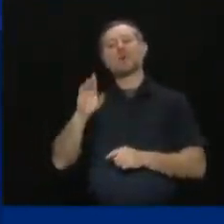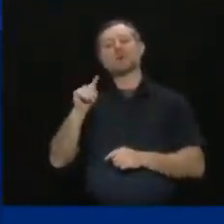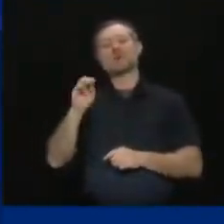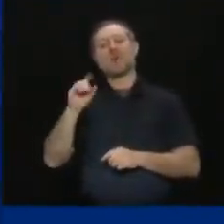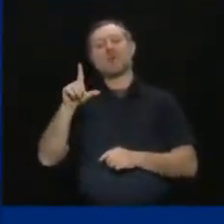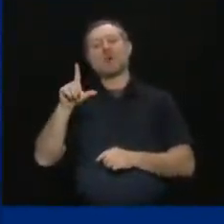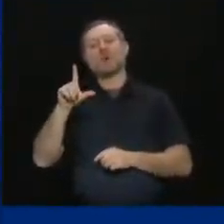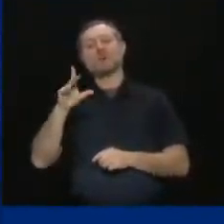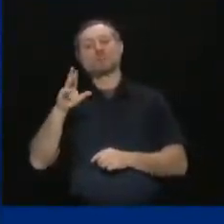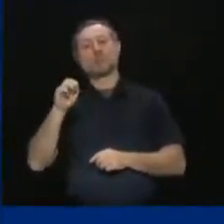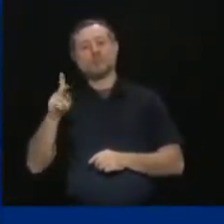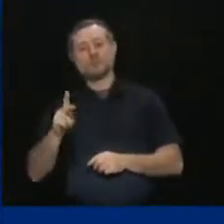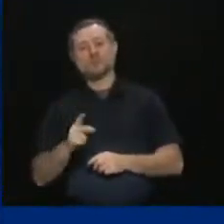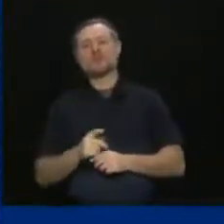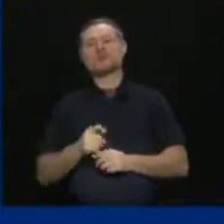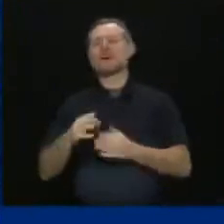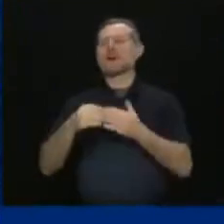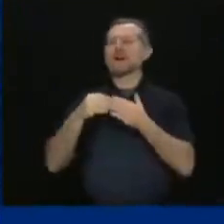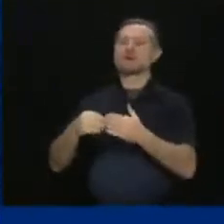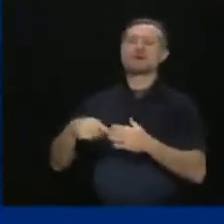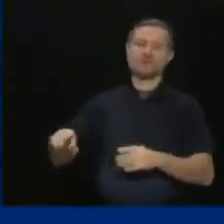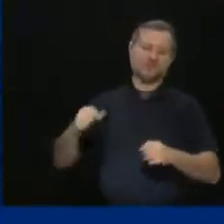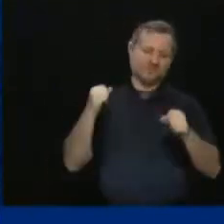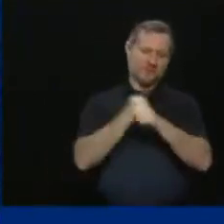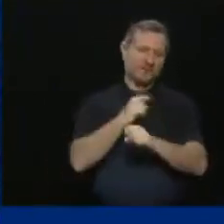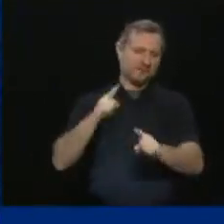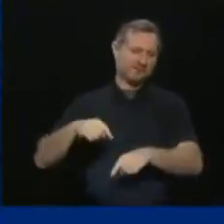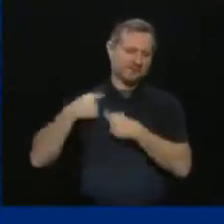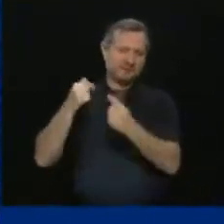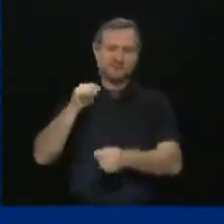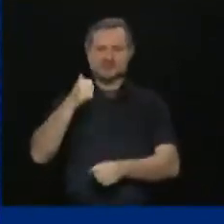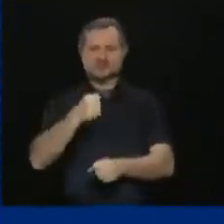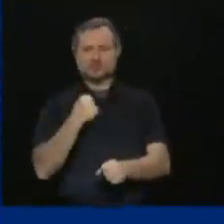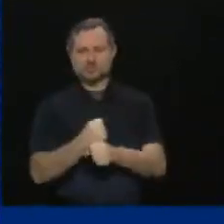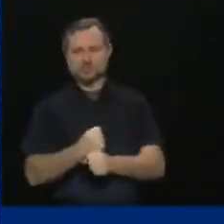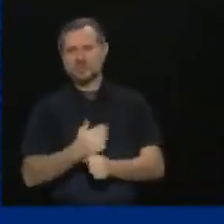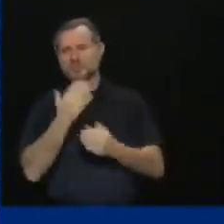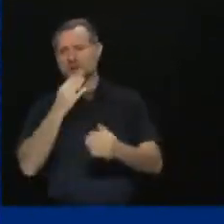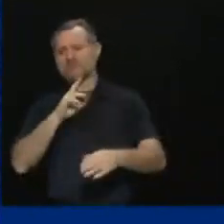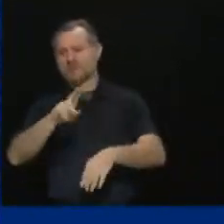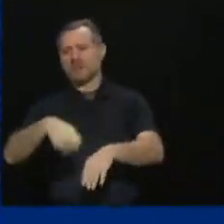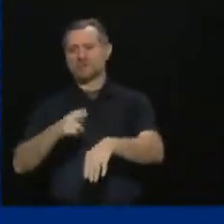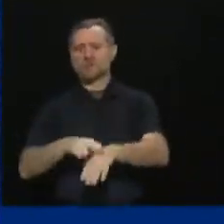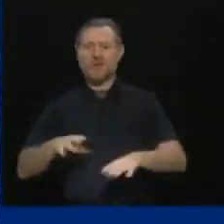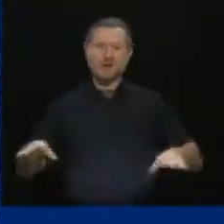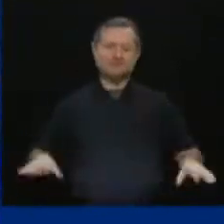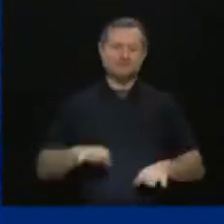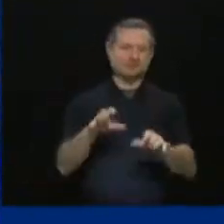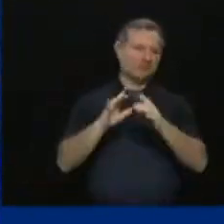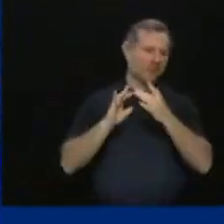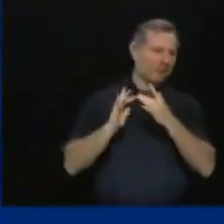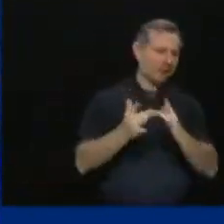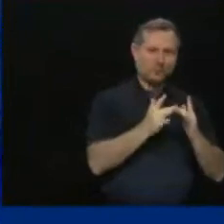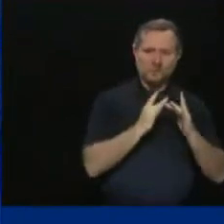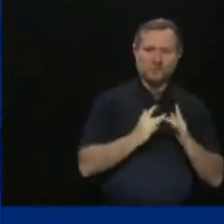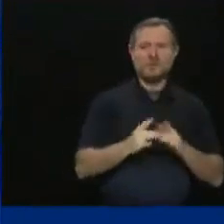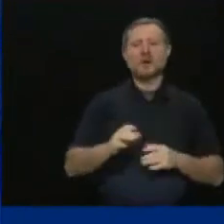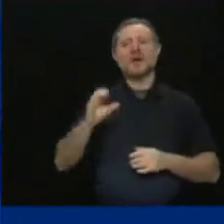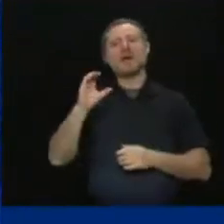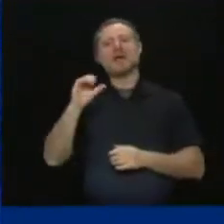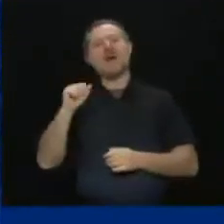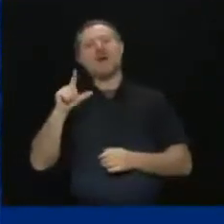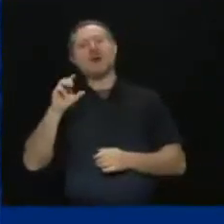decade. I want to thank the National Action Network, Callan Lord, COMPA, Allegra,